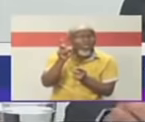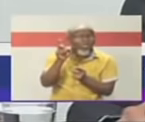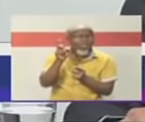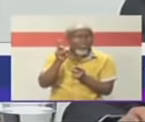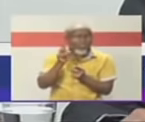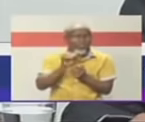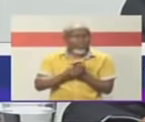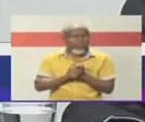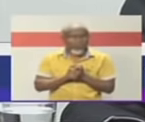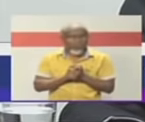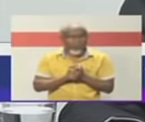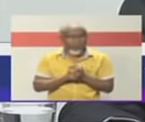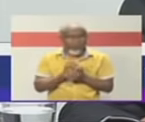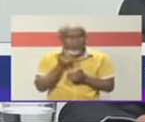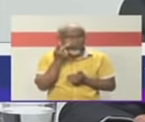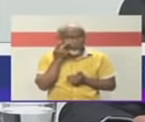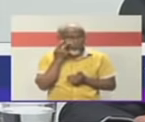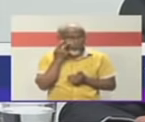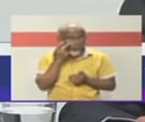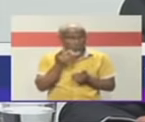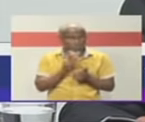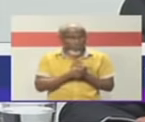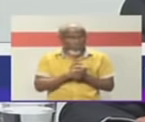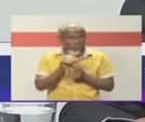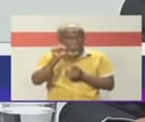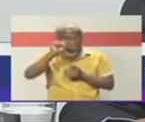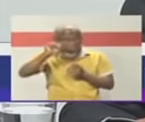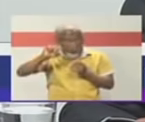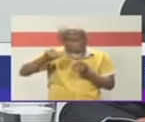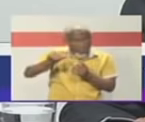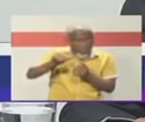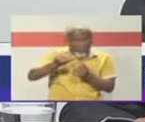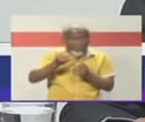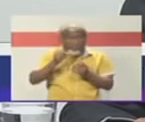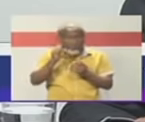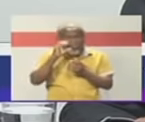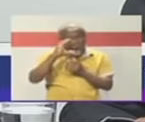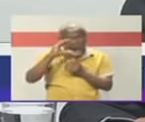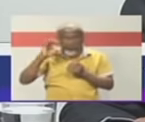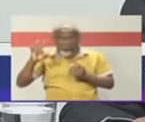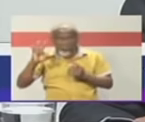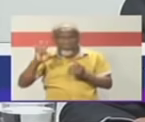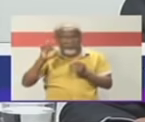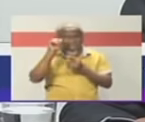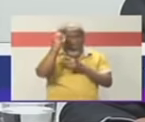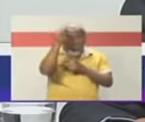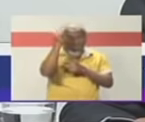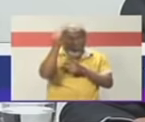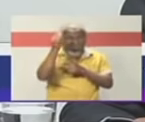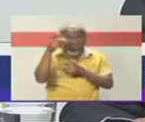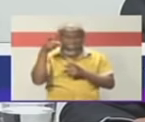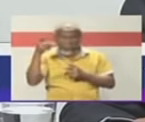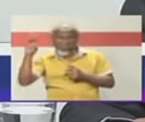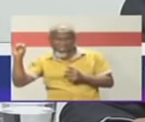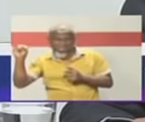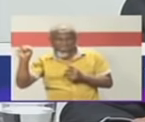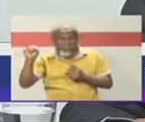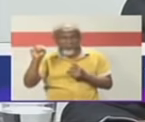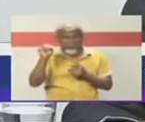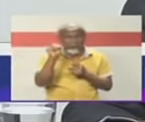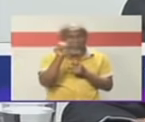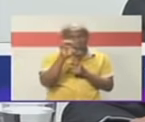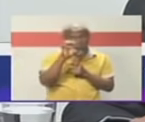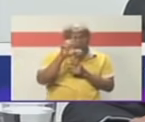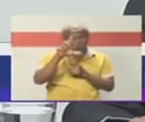article, they came from San Juan, Champlain, Arima, Diego Martin, El Socorro, and